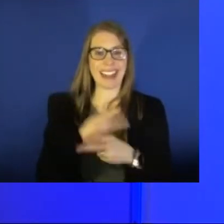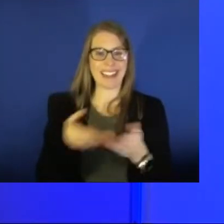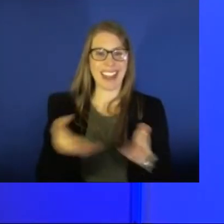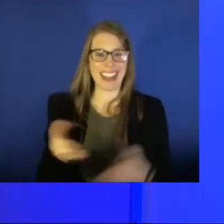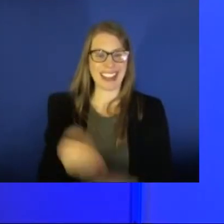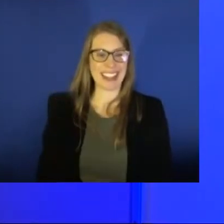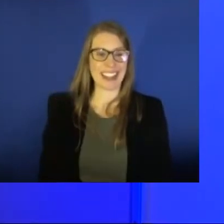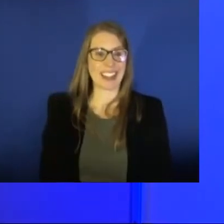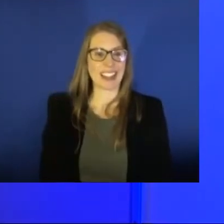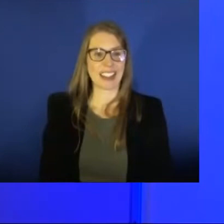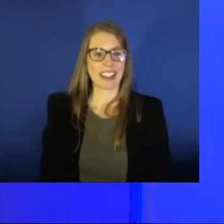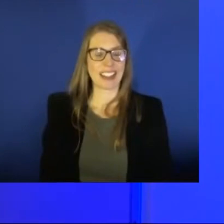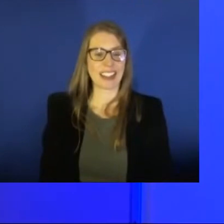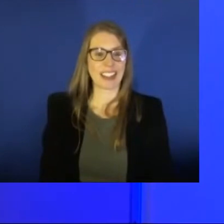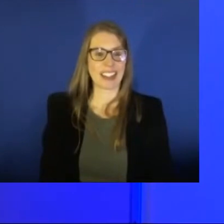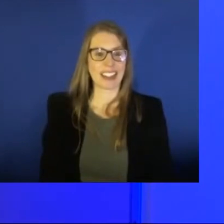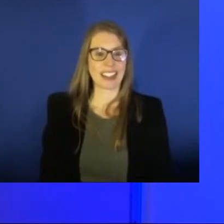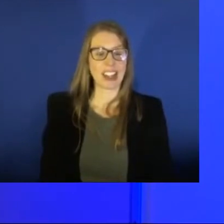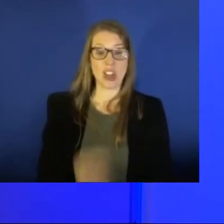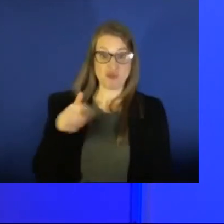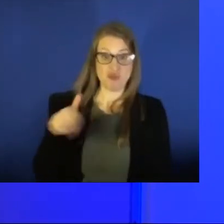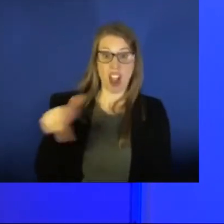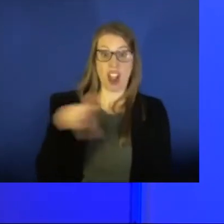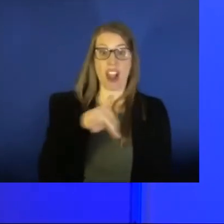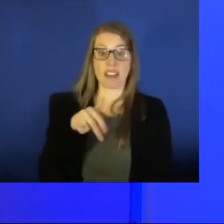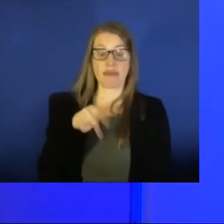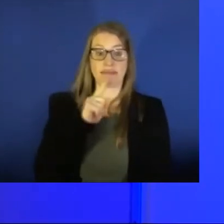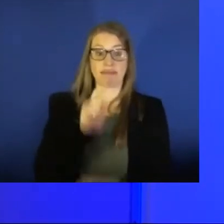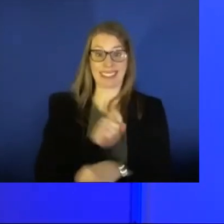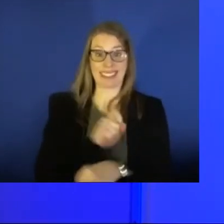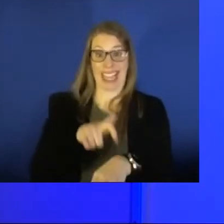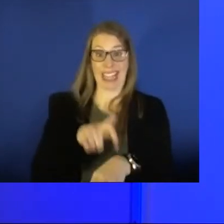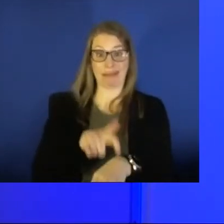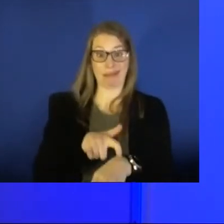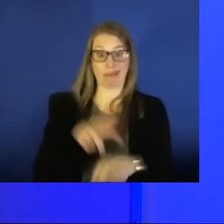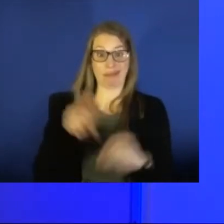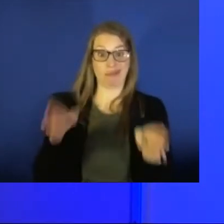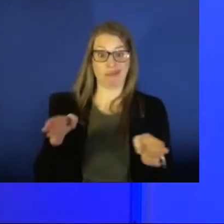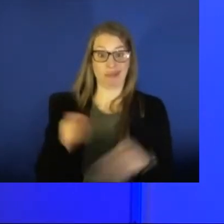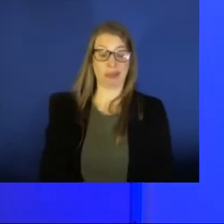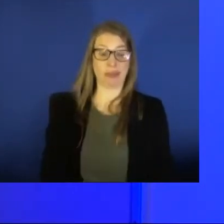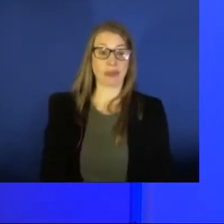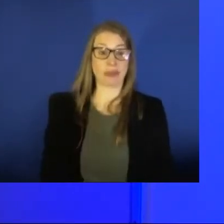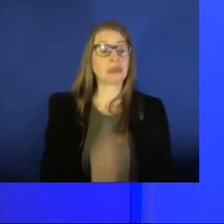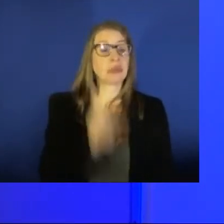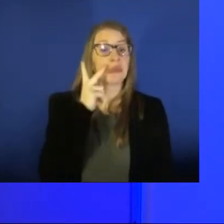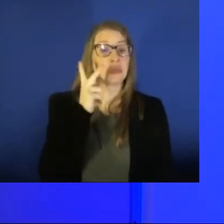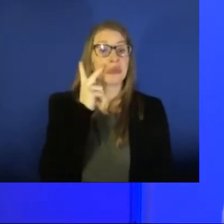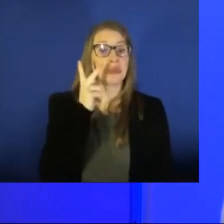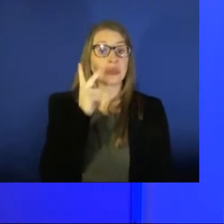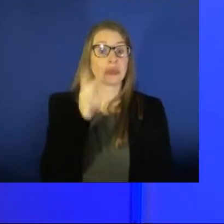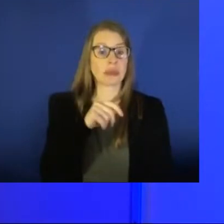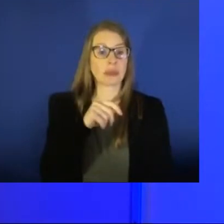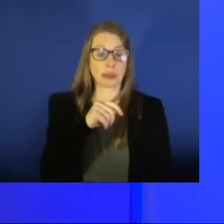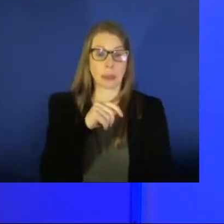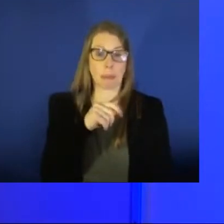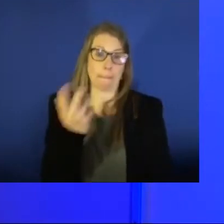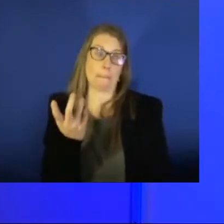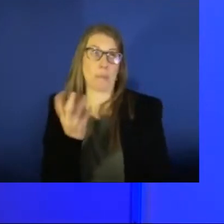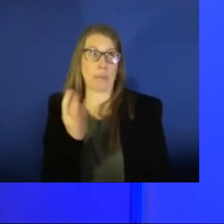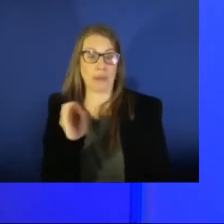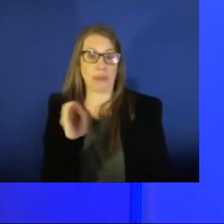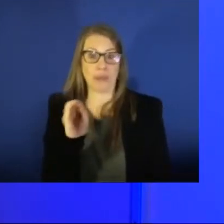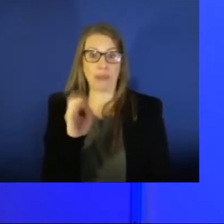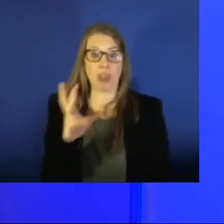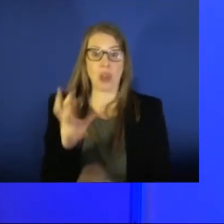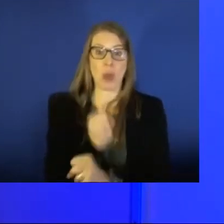you run a course, and it's actually timed. And to see, now there's no, winning to